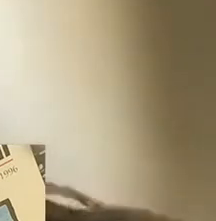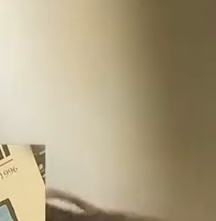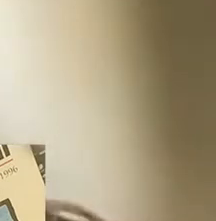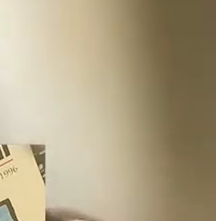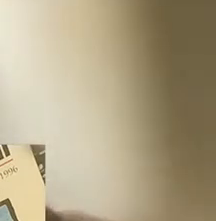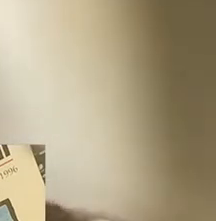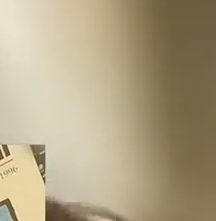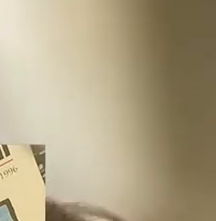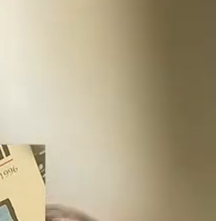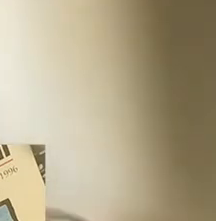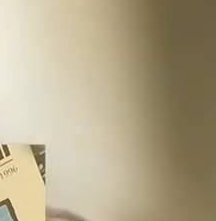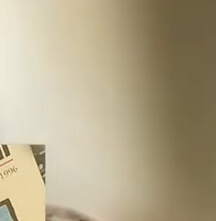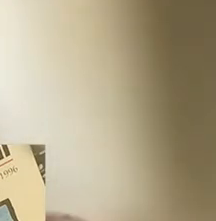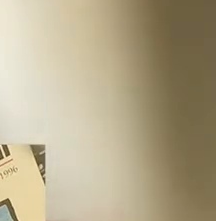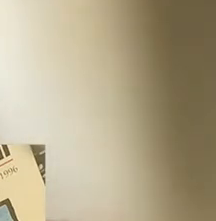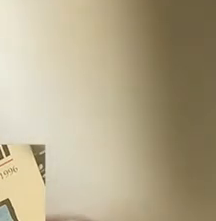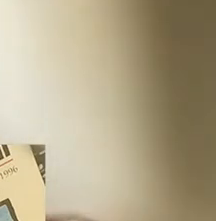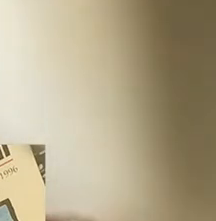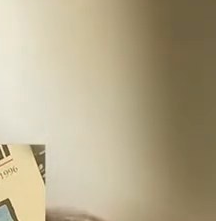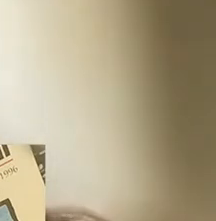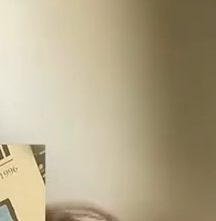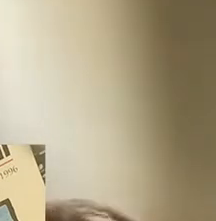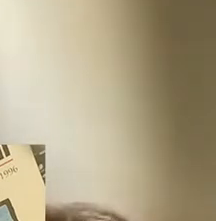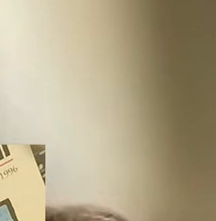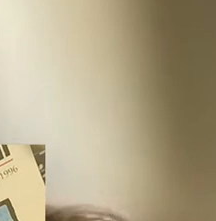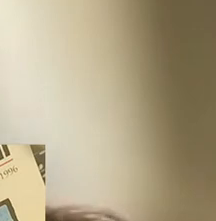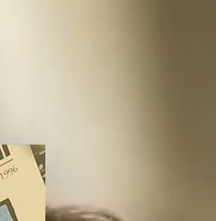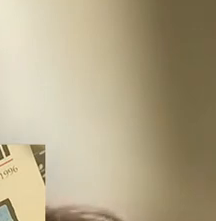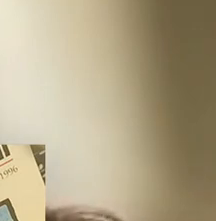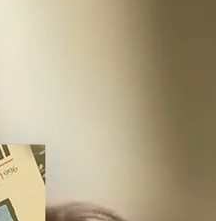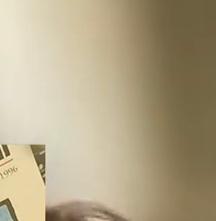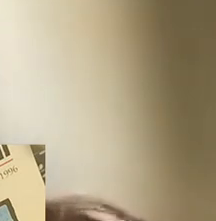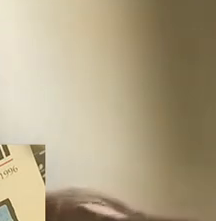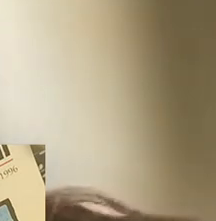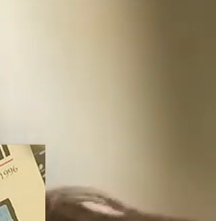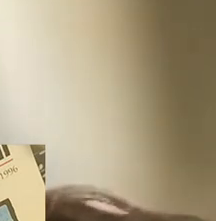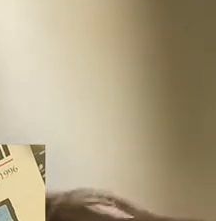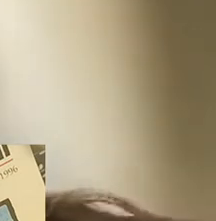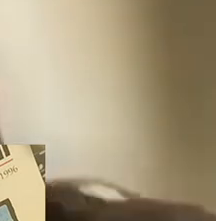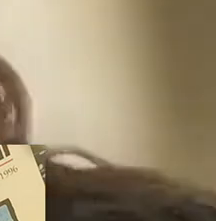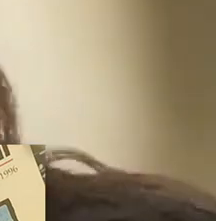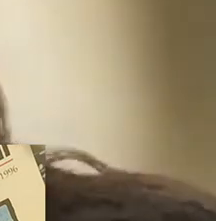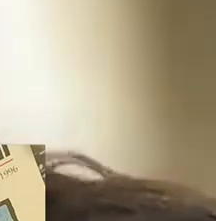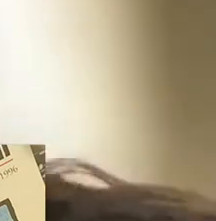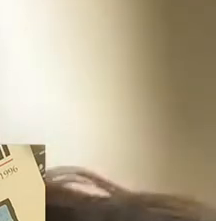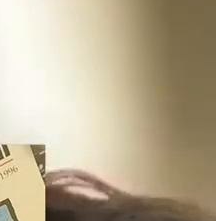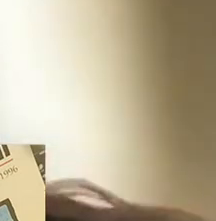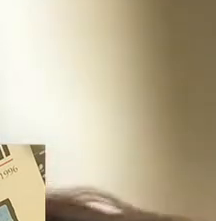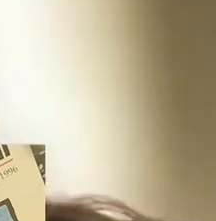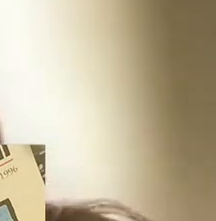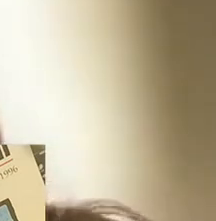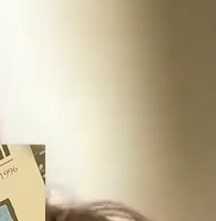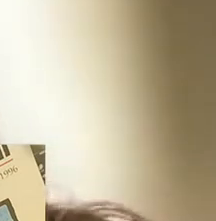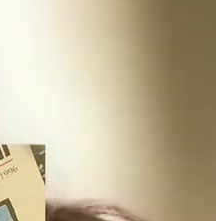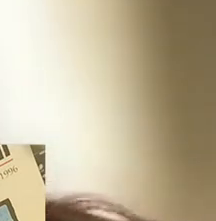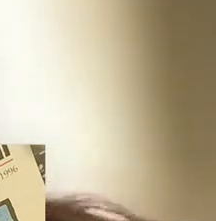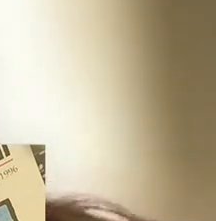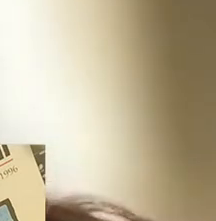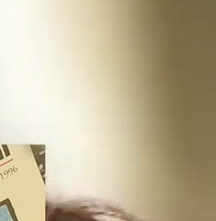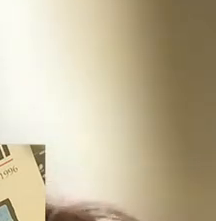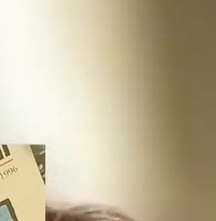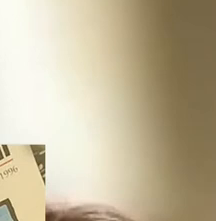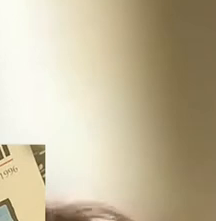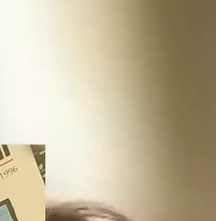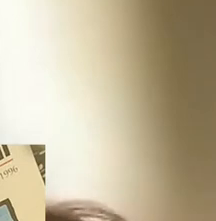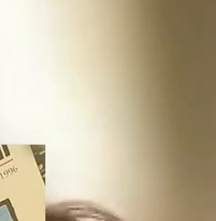honorable members of parliament we are painfully aware that South Africa has been graylisted while the short-term consequences may appear in